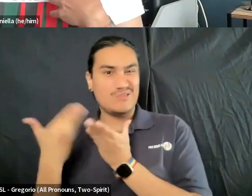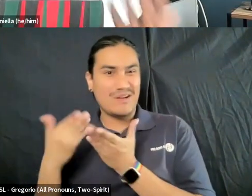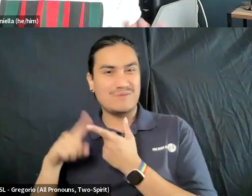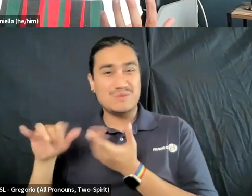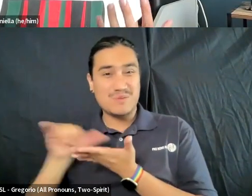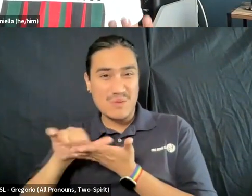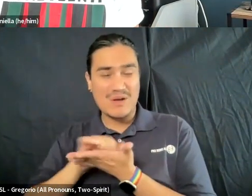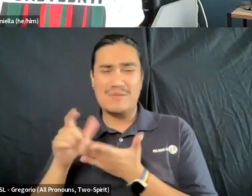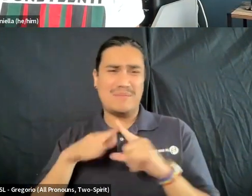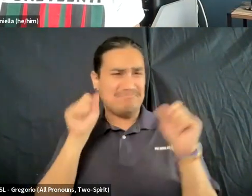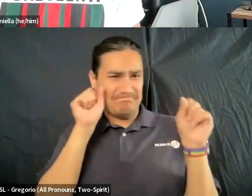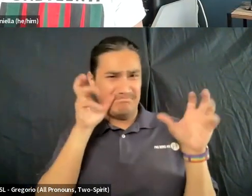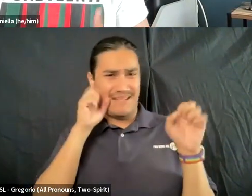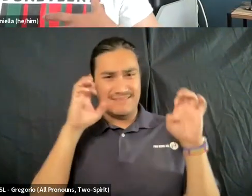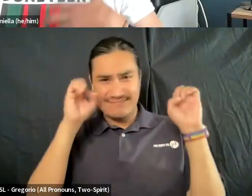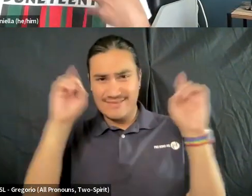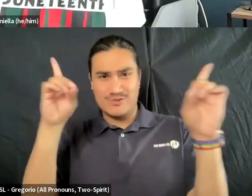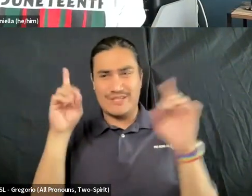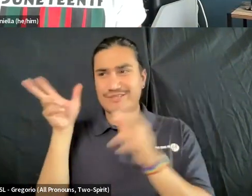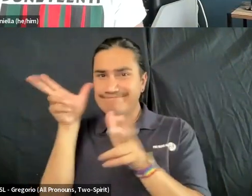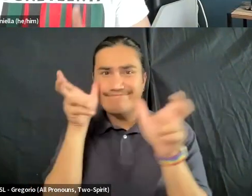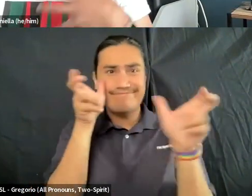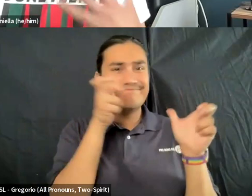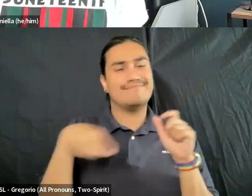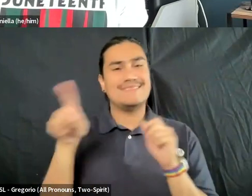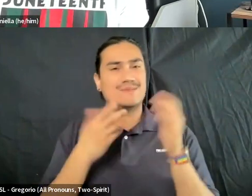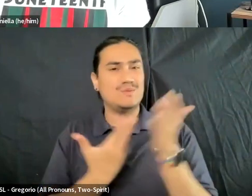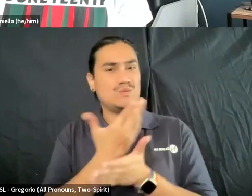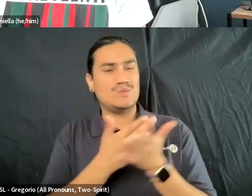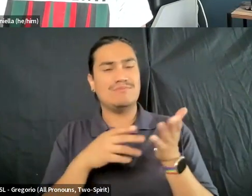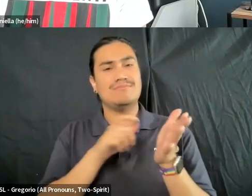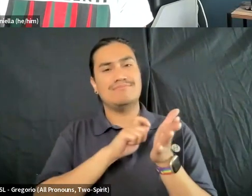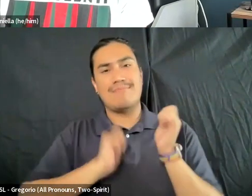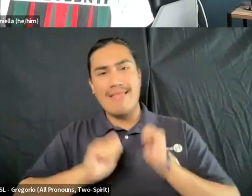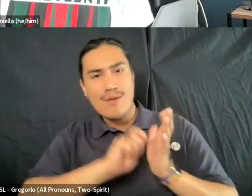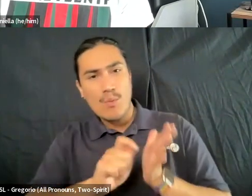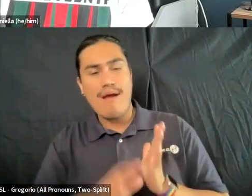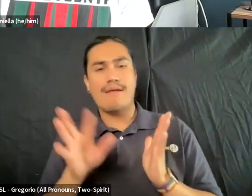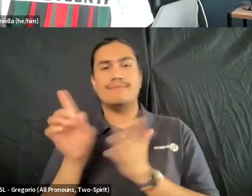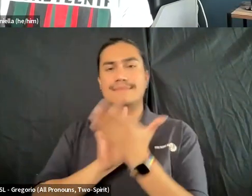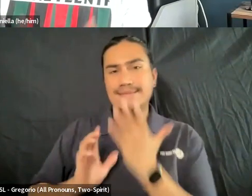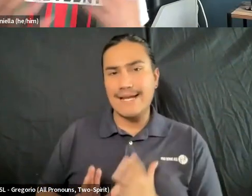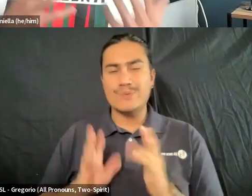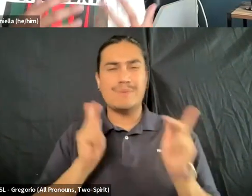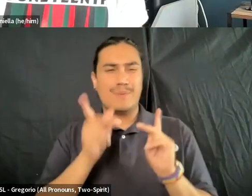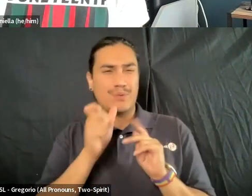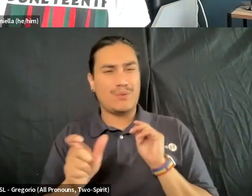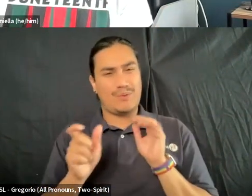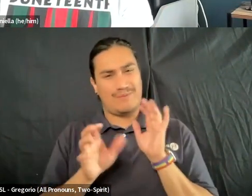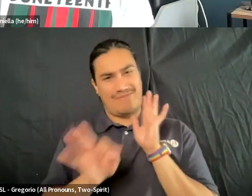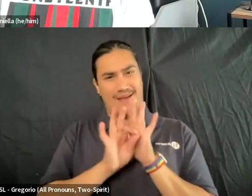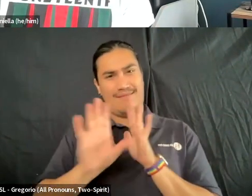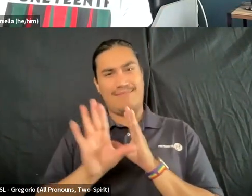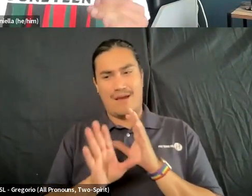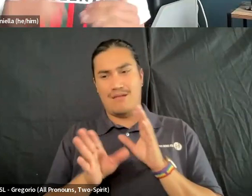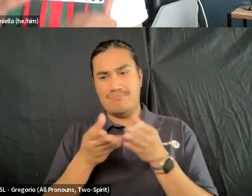just a great education for me, being around these up and coming playwrights, designers, people who were discovering their own unique voices as